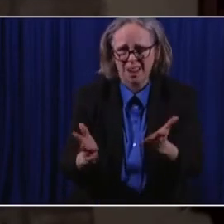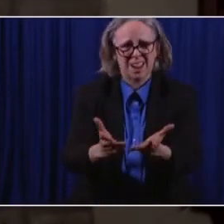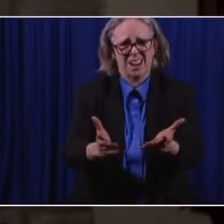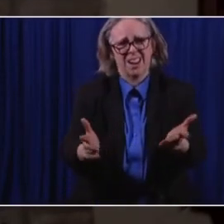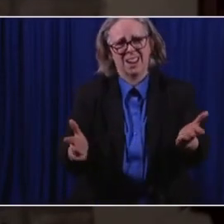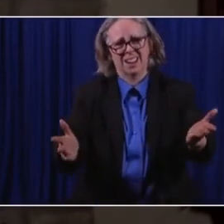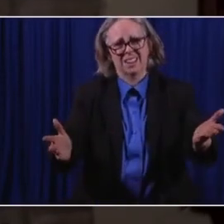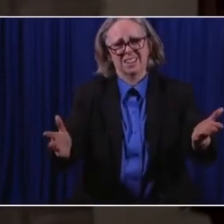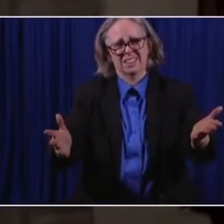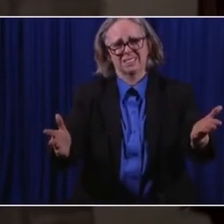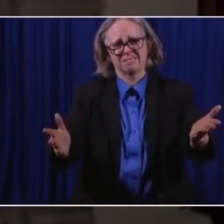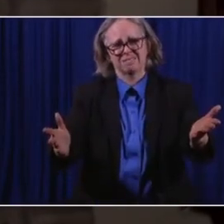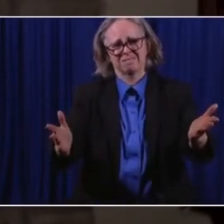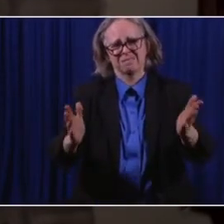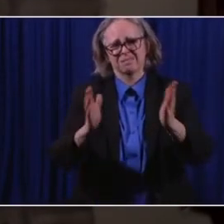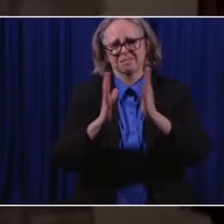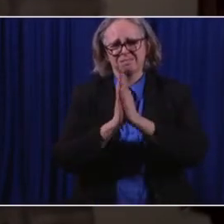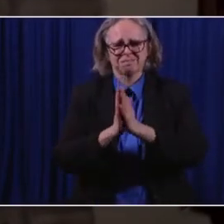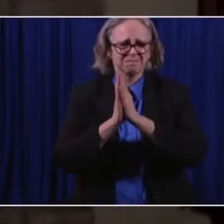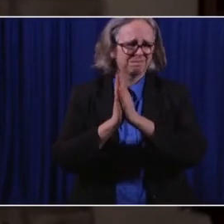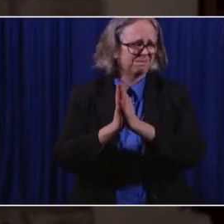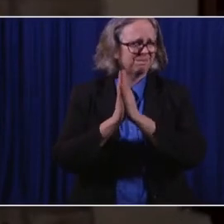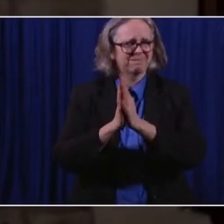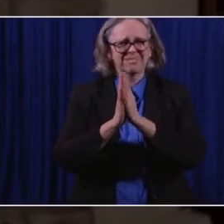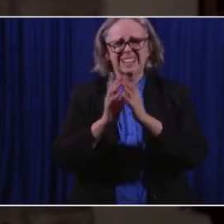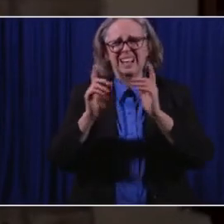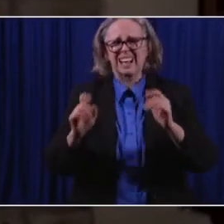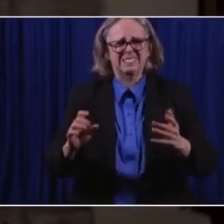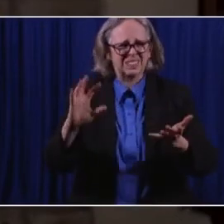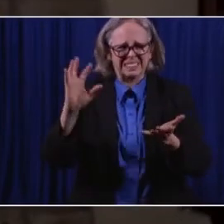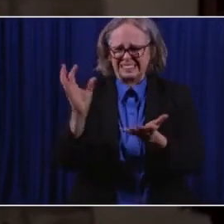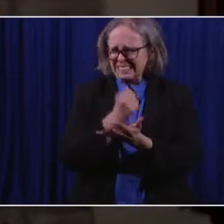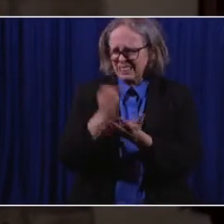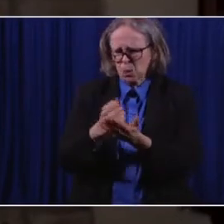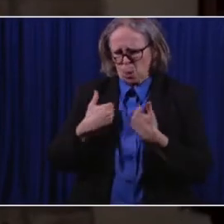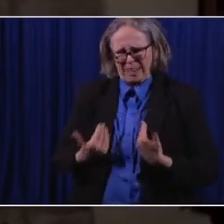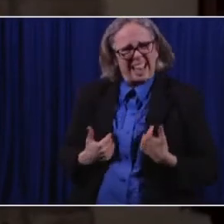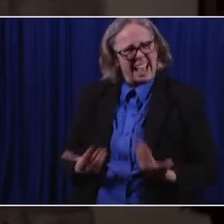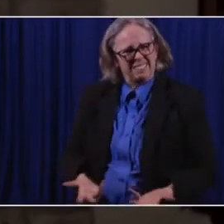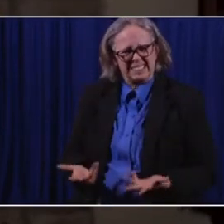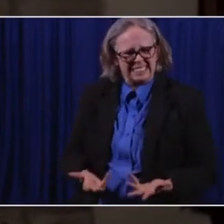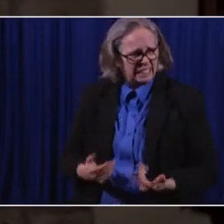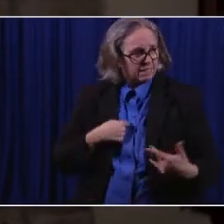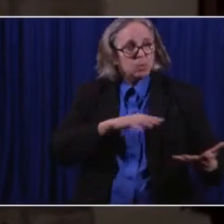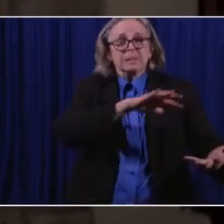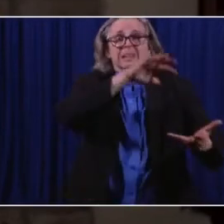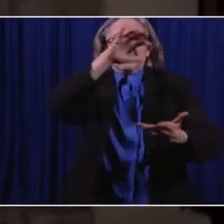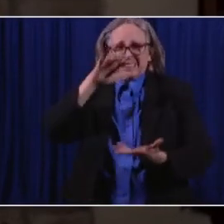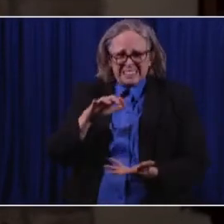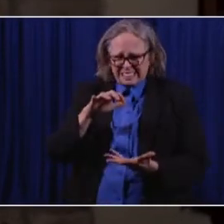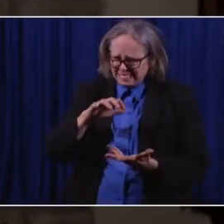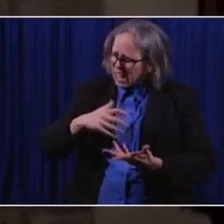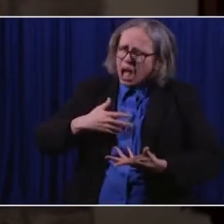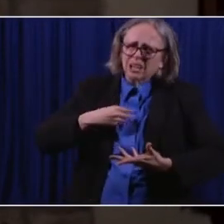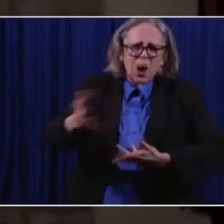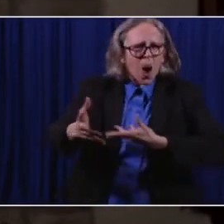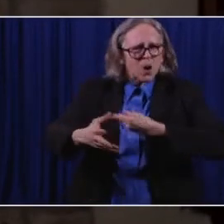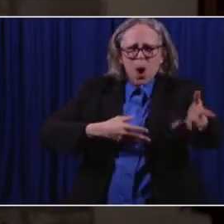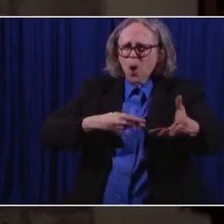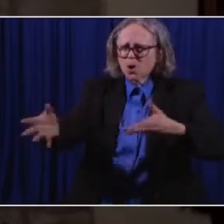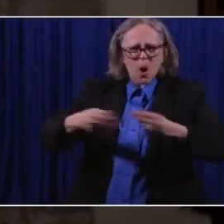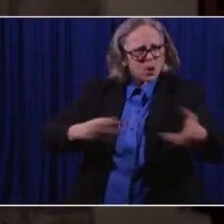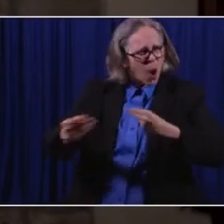got to execute on what we have. When we're given vaccines, we've got to do everything we can to get them into arms just